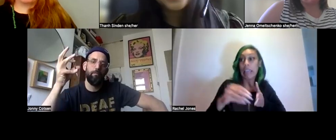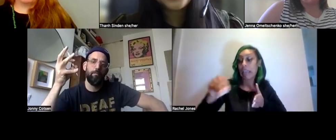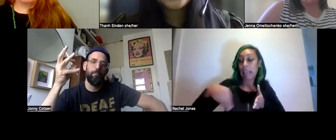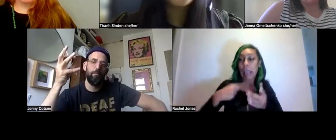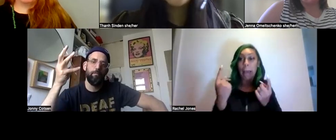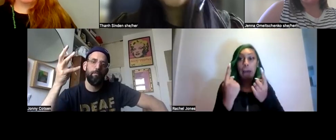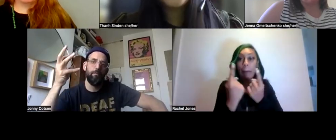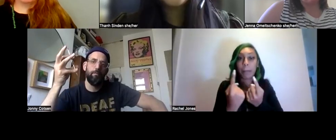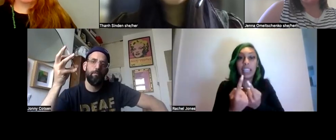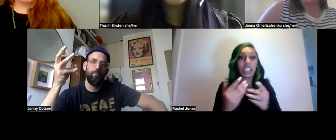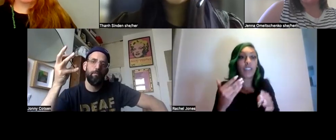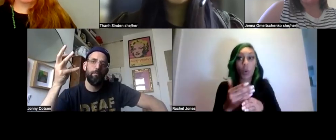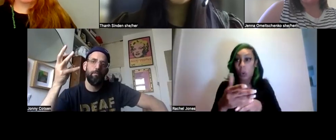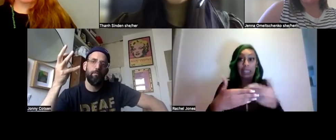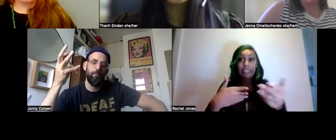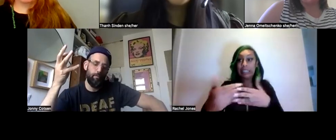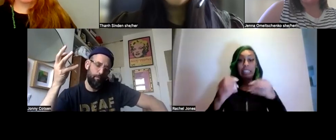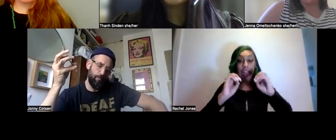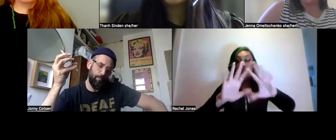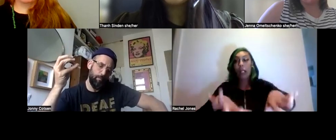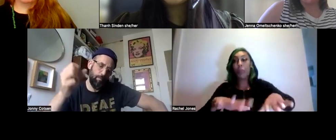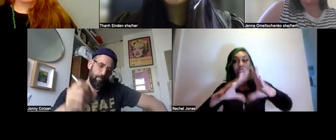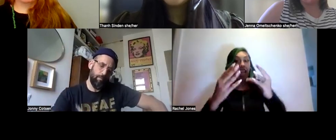with everything, there's no kind of like